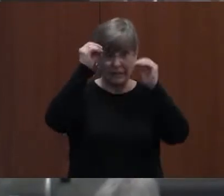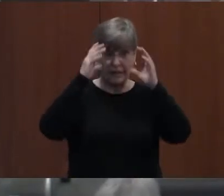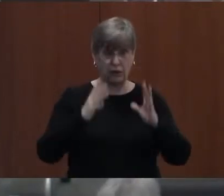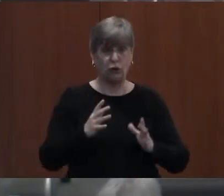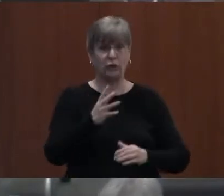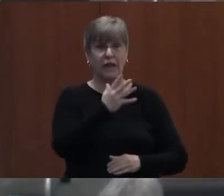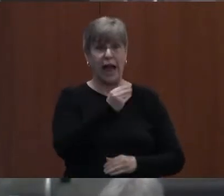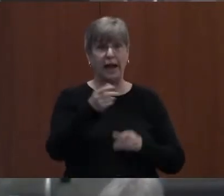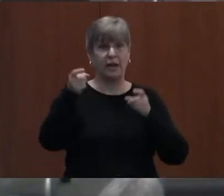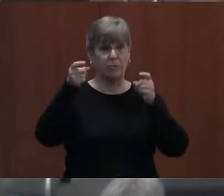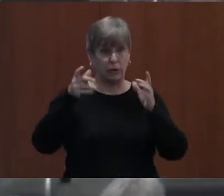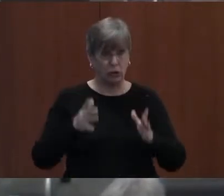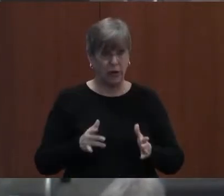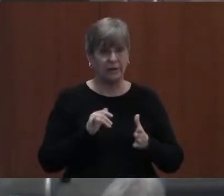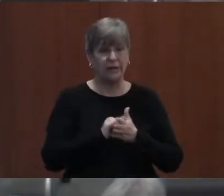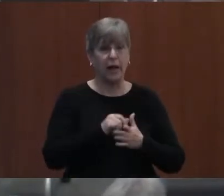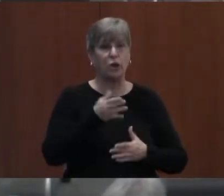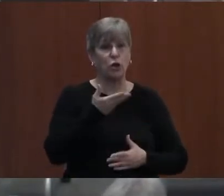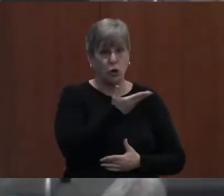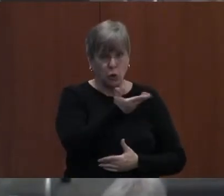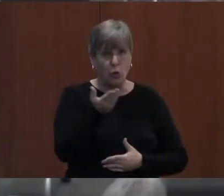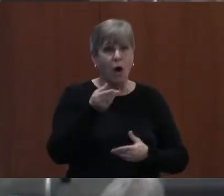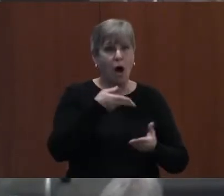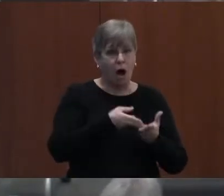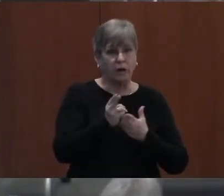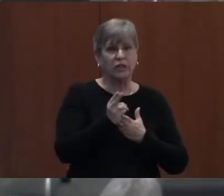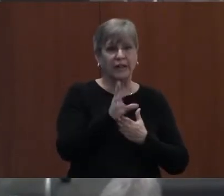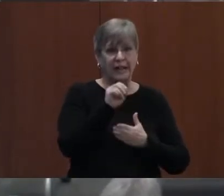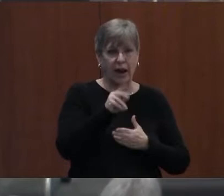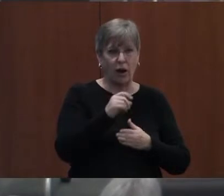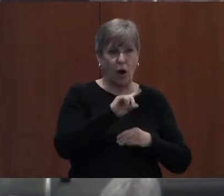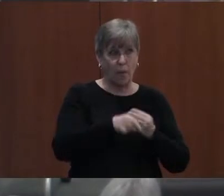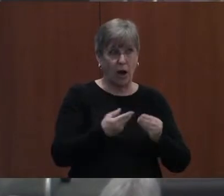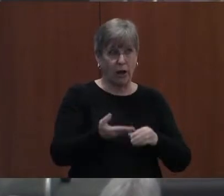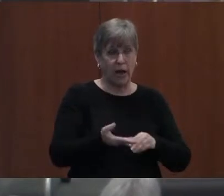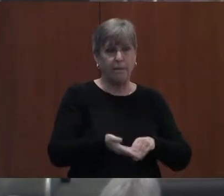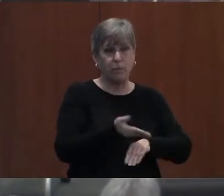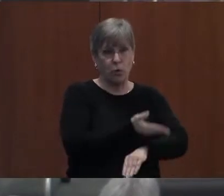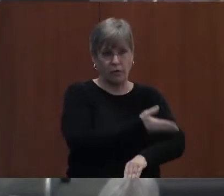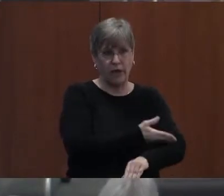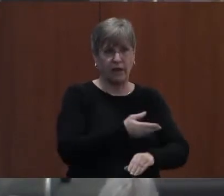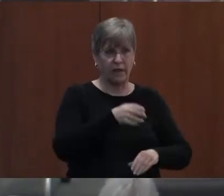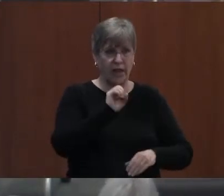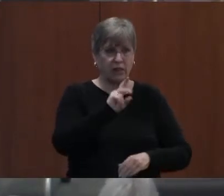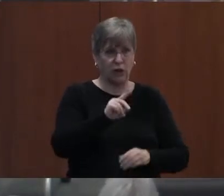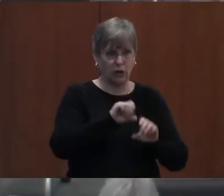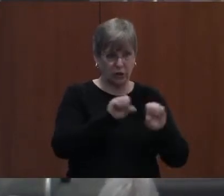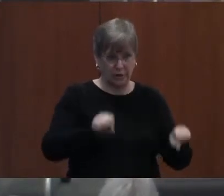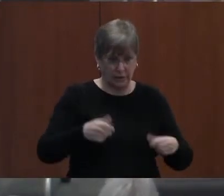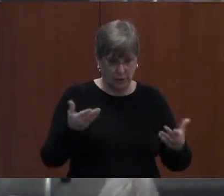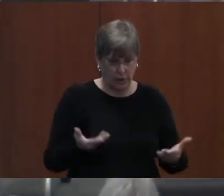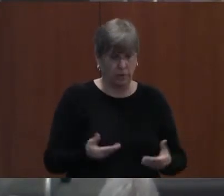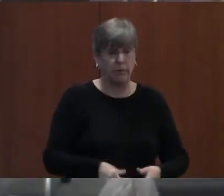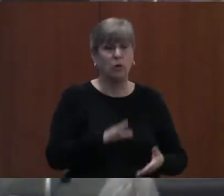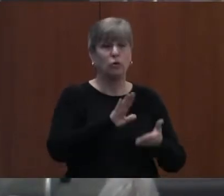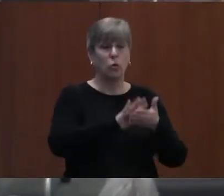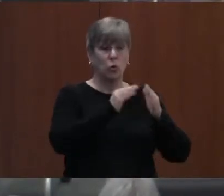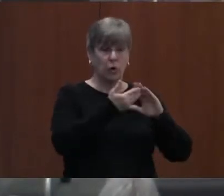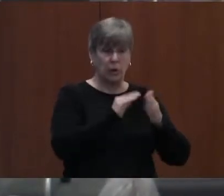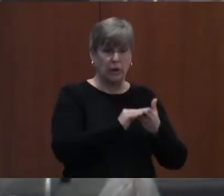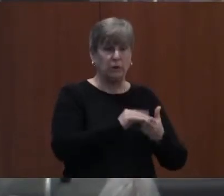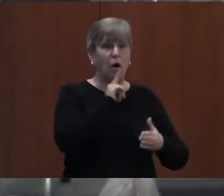teachers, and administrators that you honestly care about improving our educational system. Our school communities